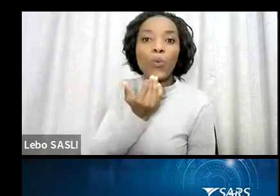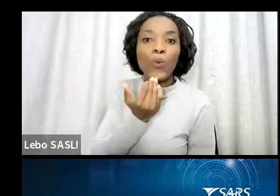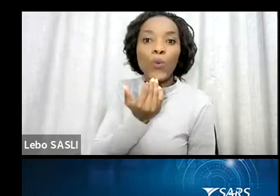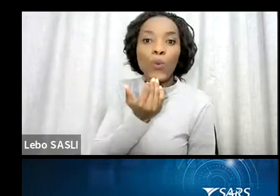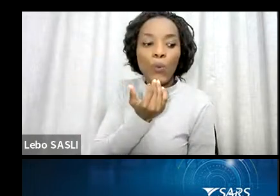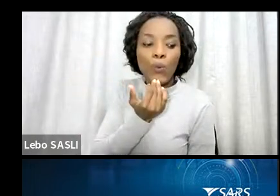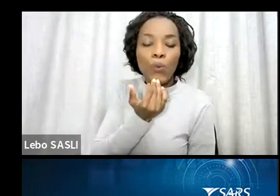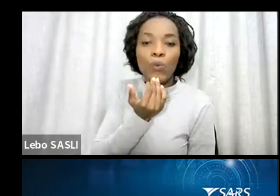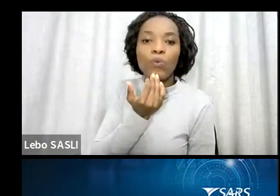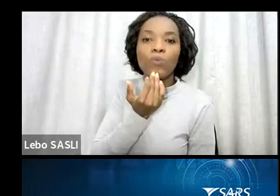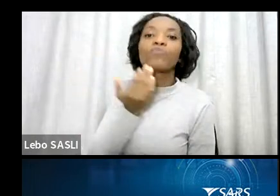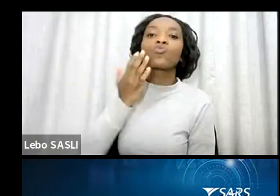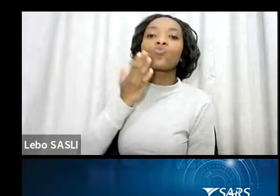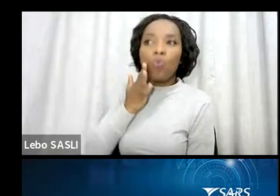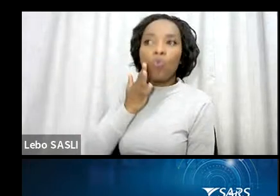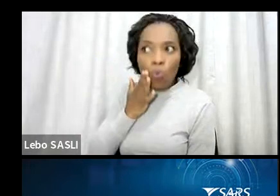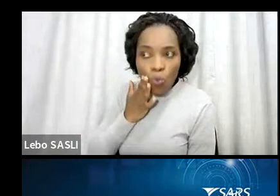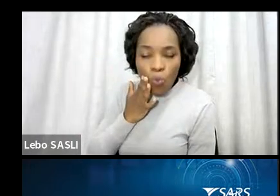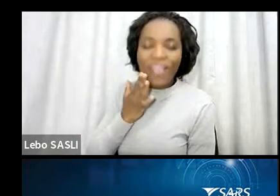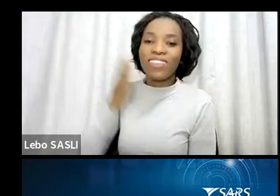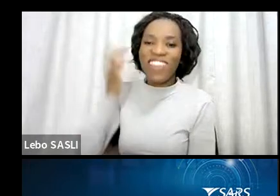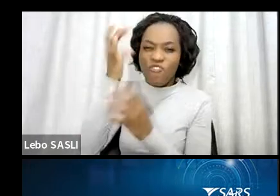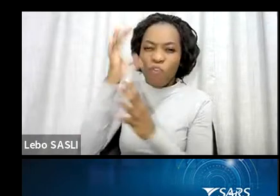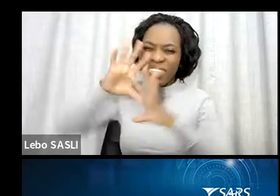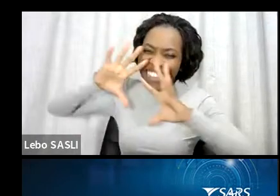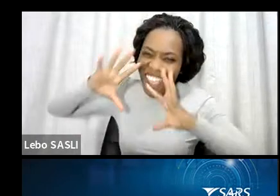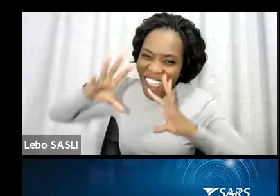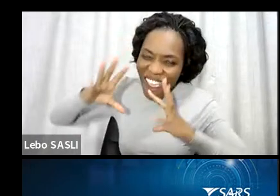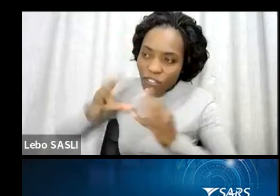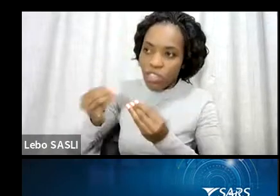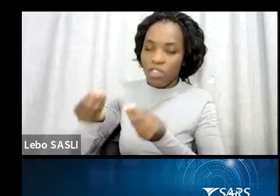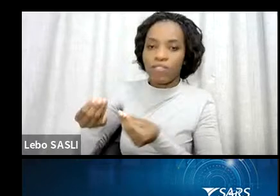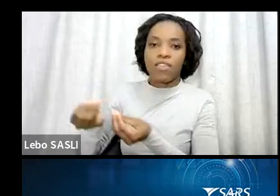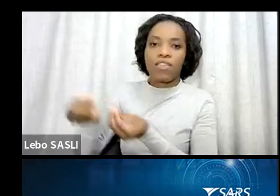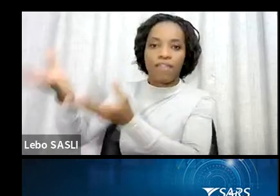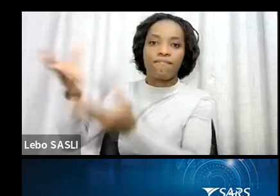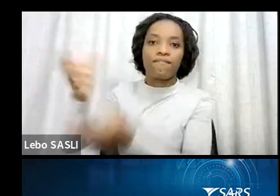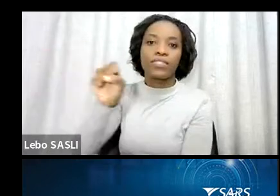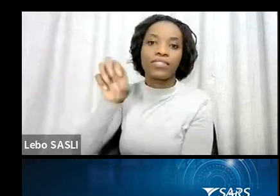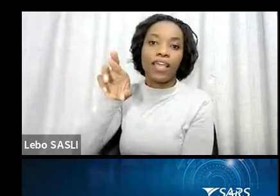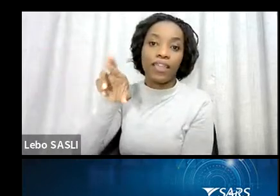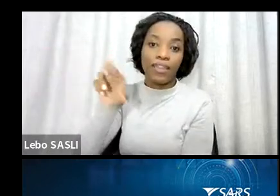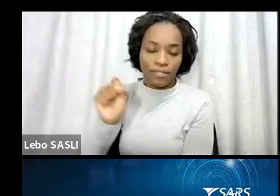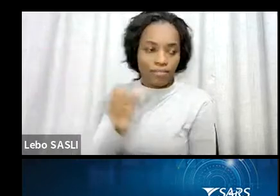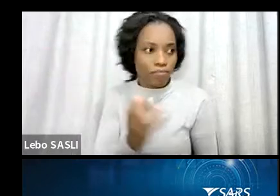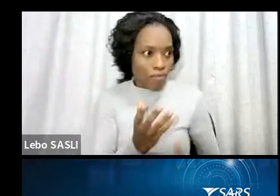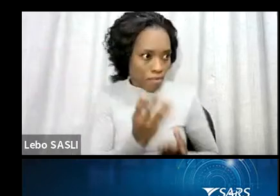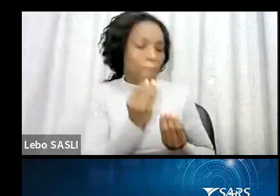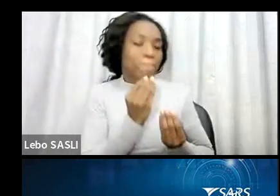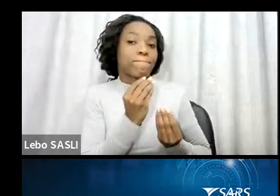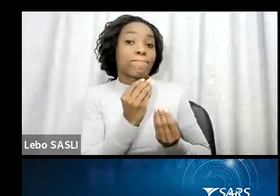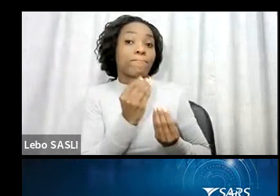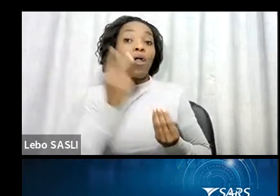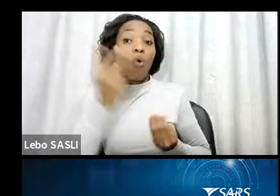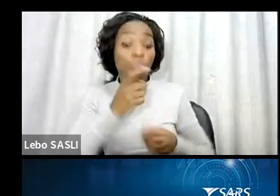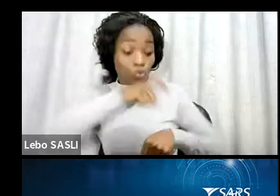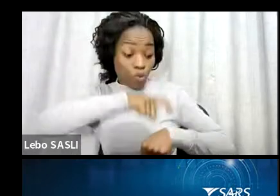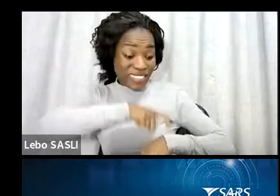when all relevant information is received and the time frame